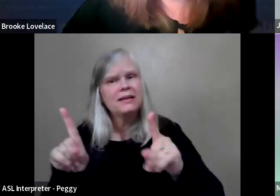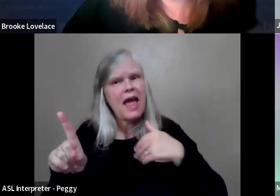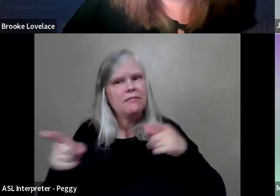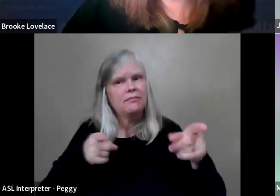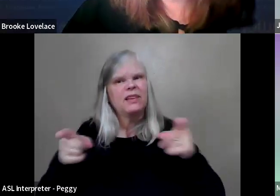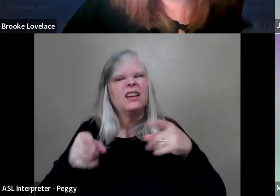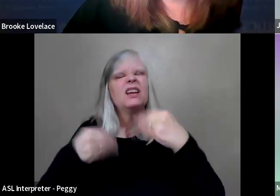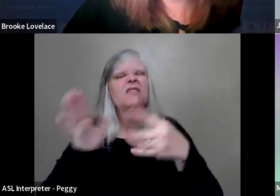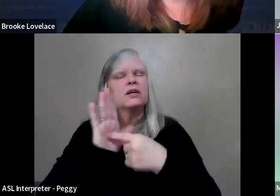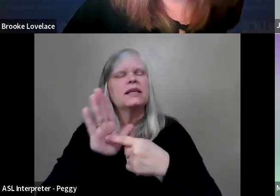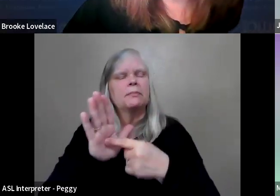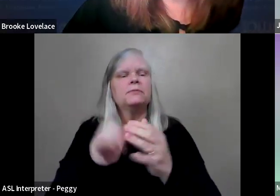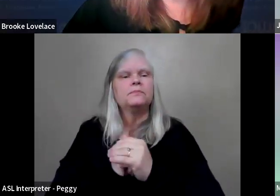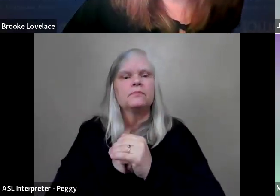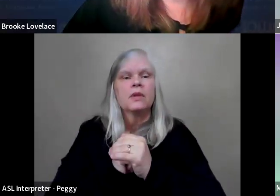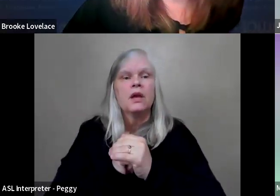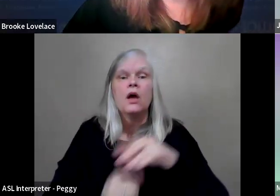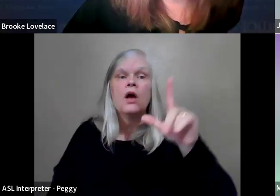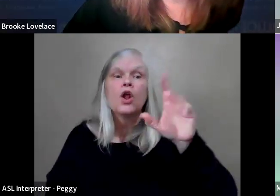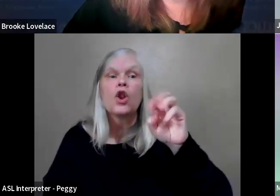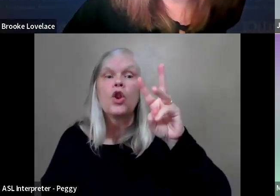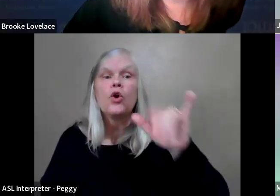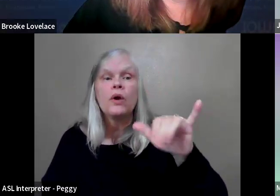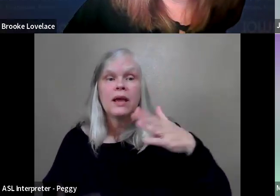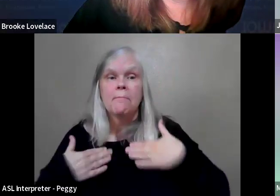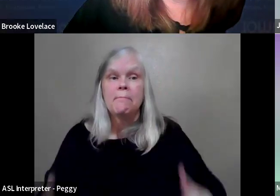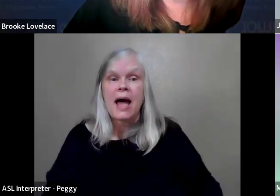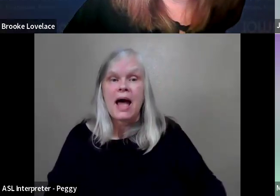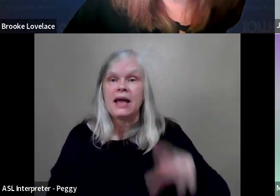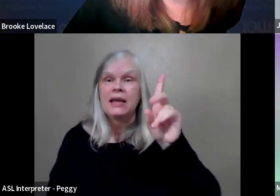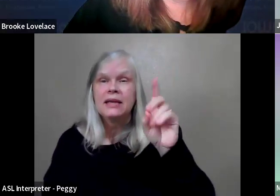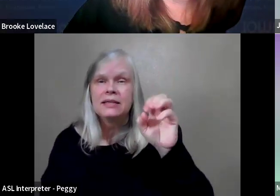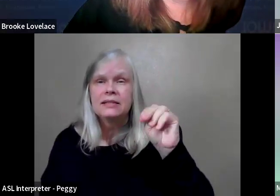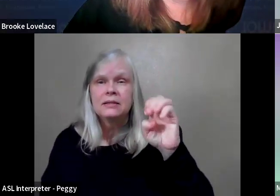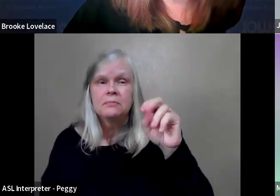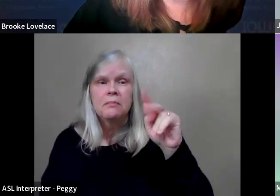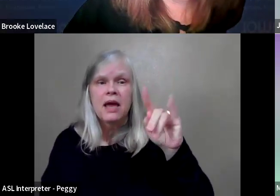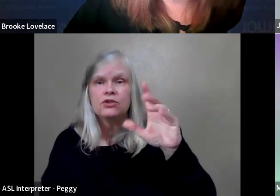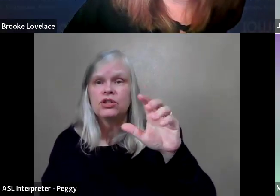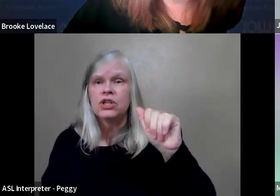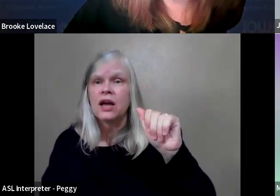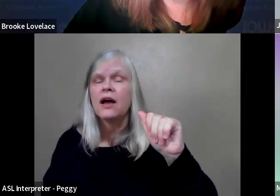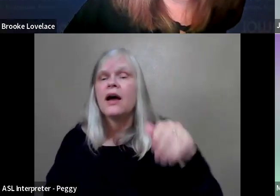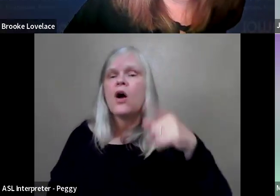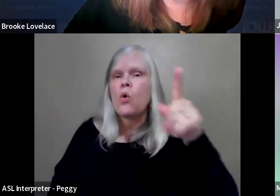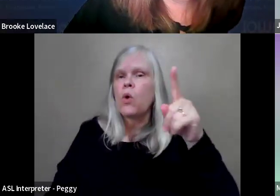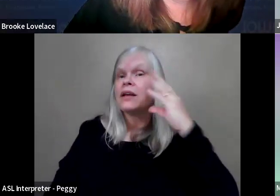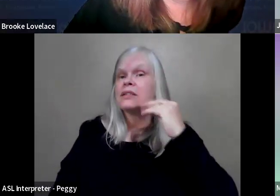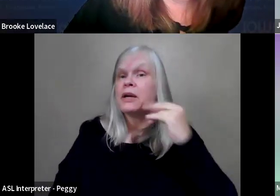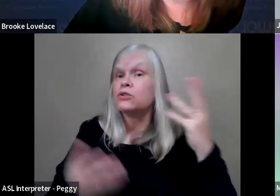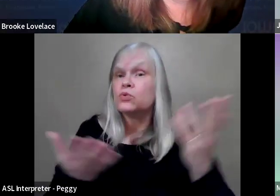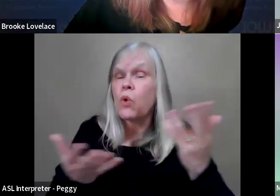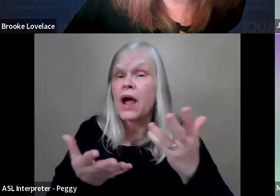For example, someone with Lewy body dementia is a lot more likely to experience